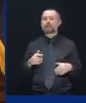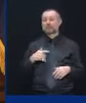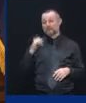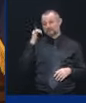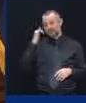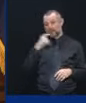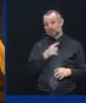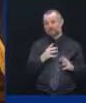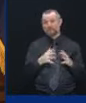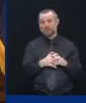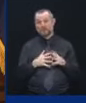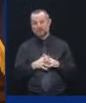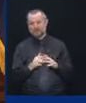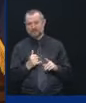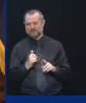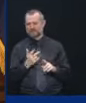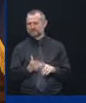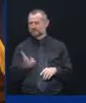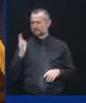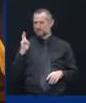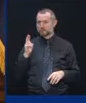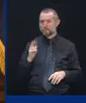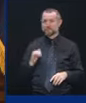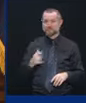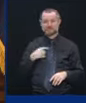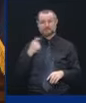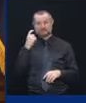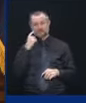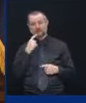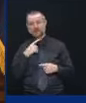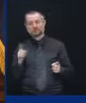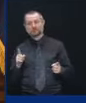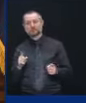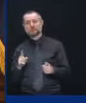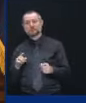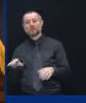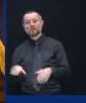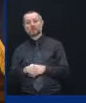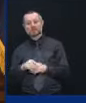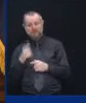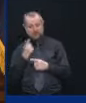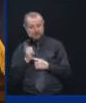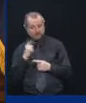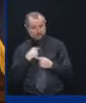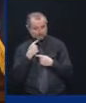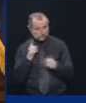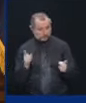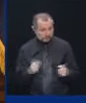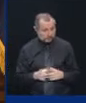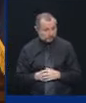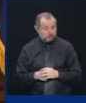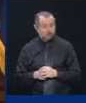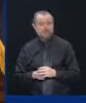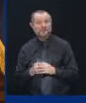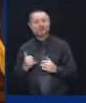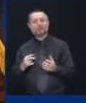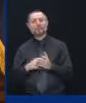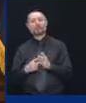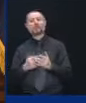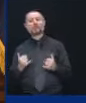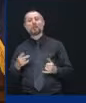then announced the catering hall wedding ceremonies last week. This pop-up